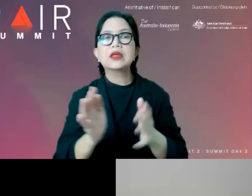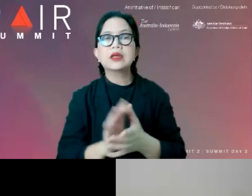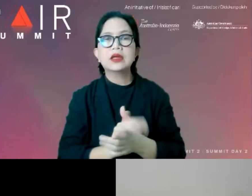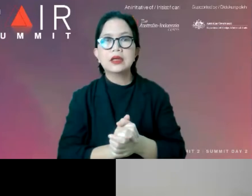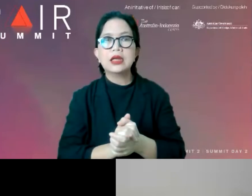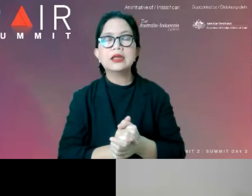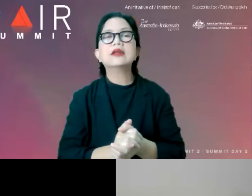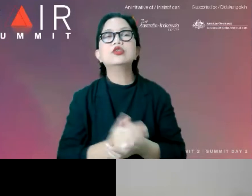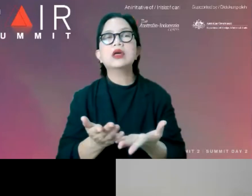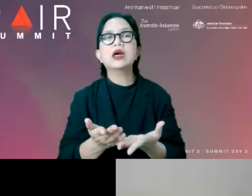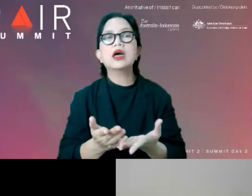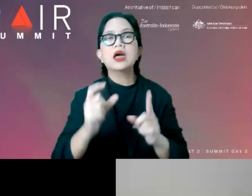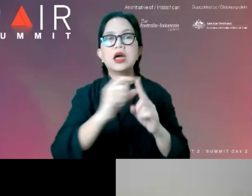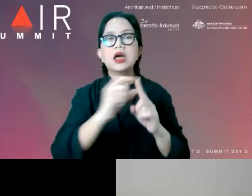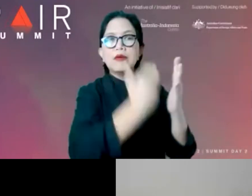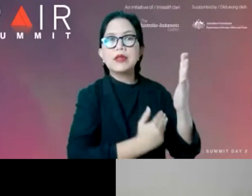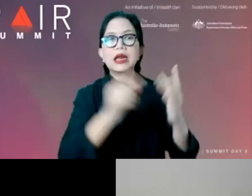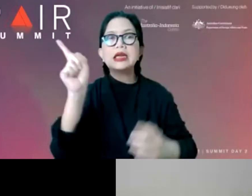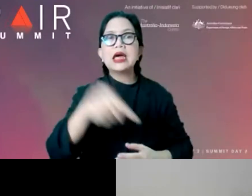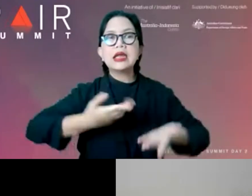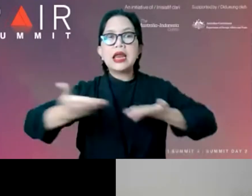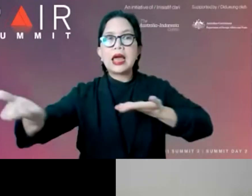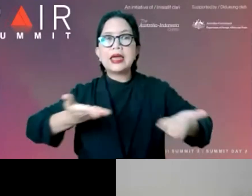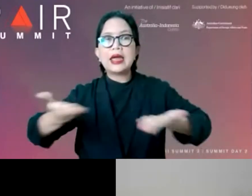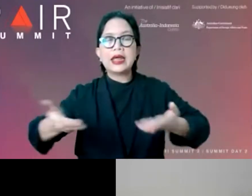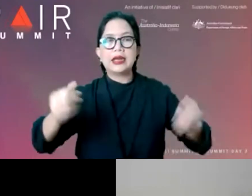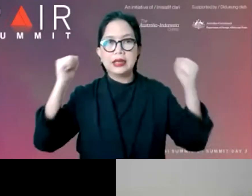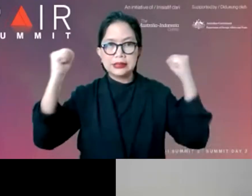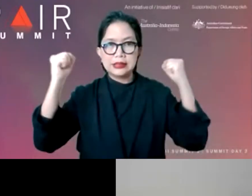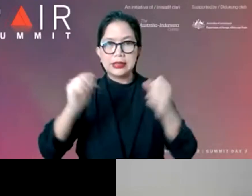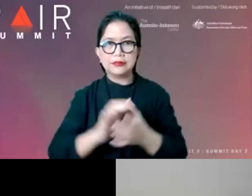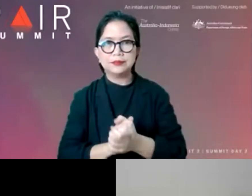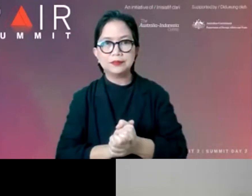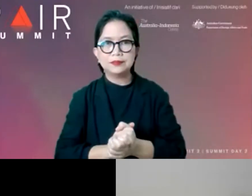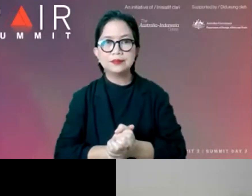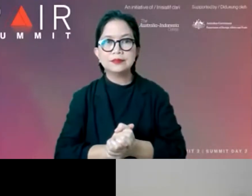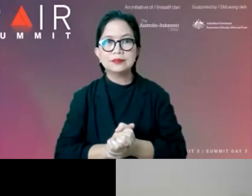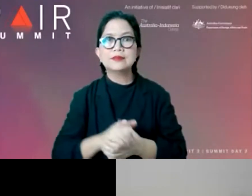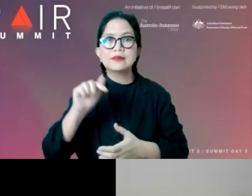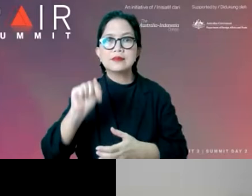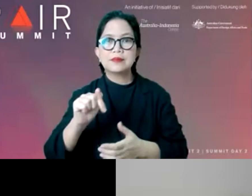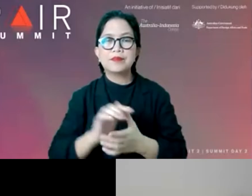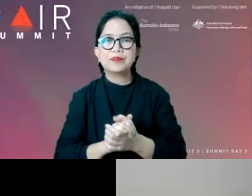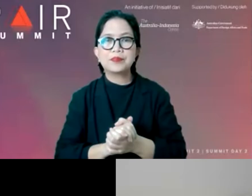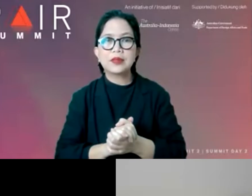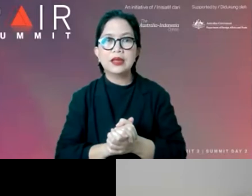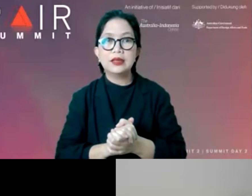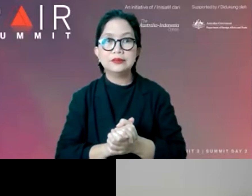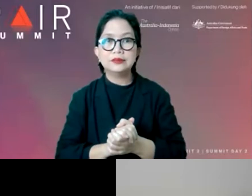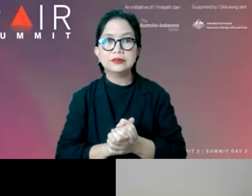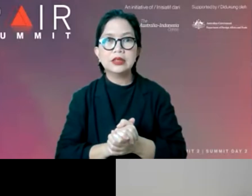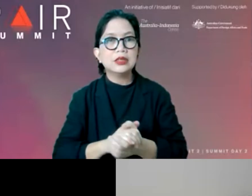important. The role of interoperability layer in this kind of aspect, the Ministry of Informatics is a very